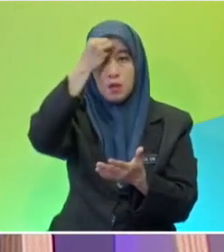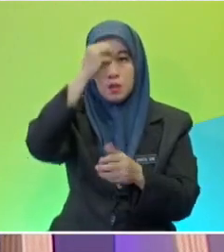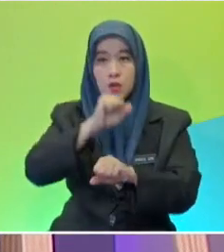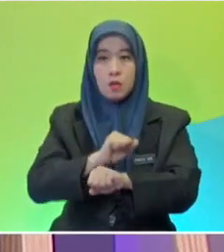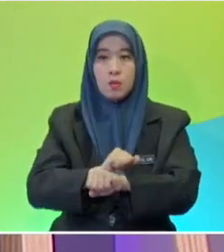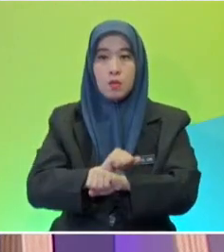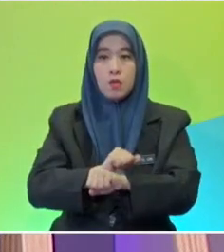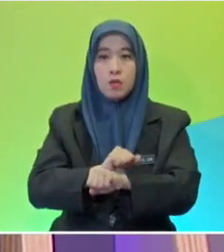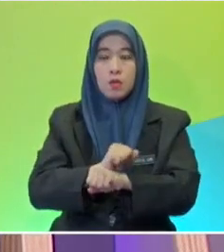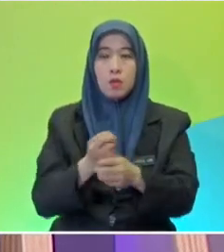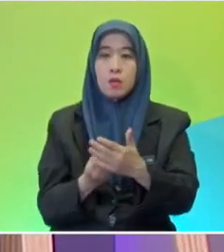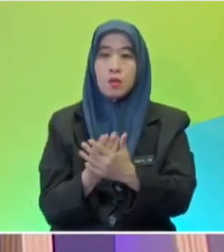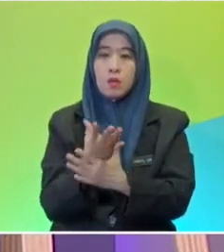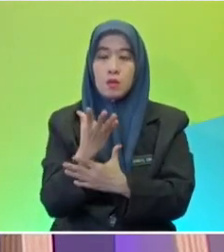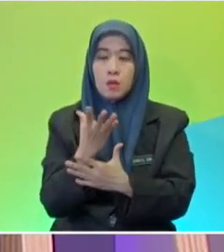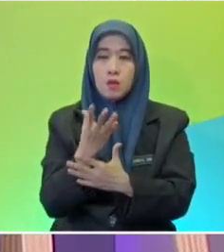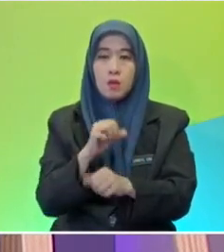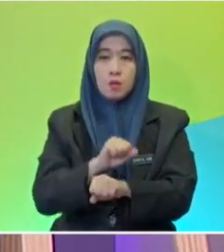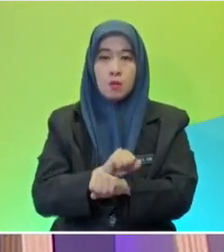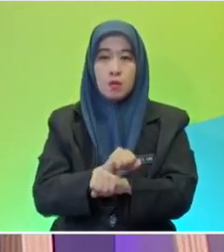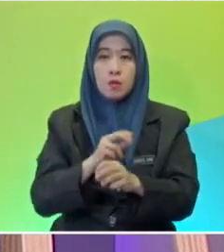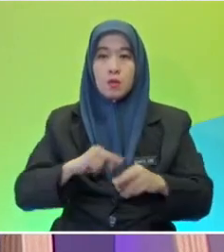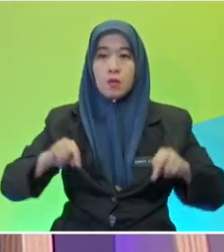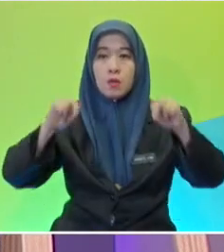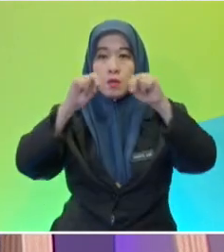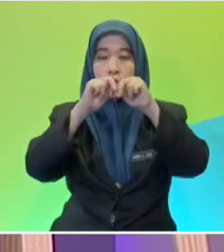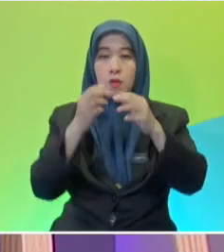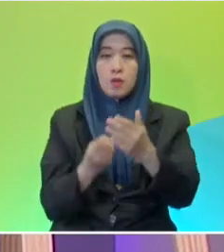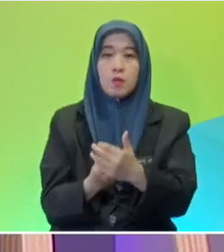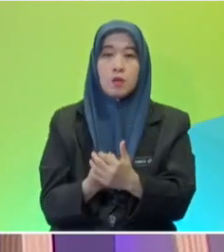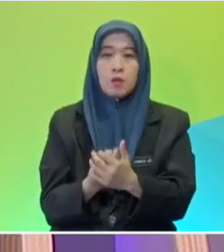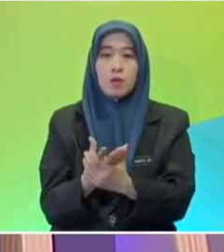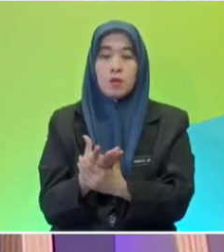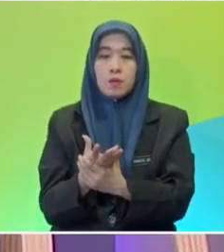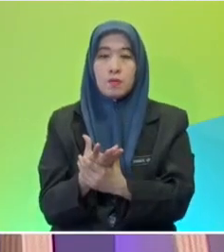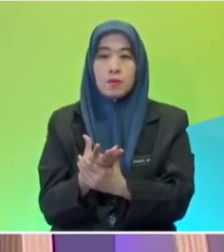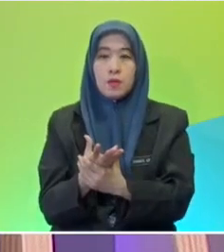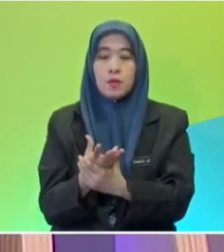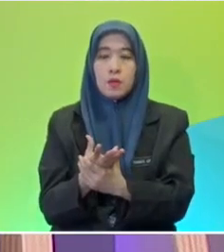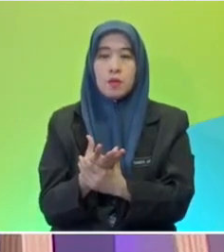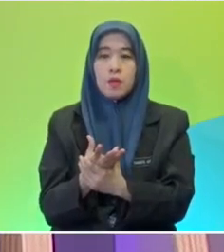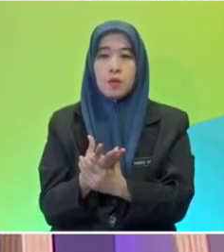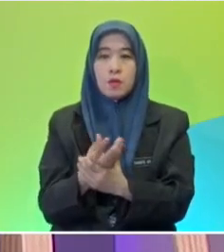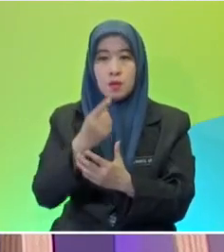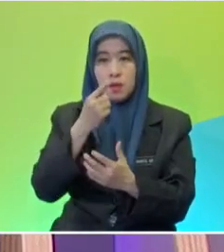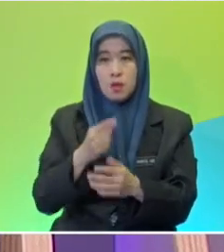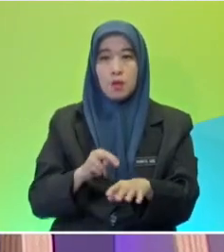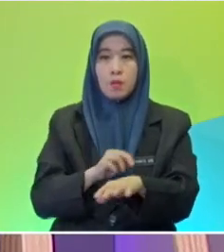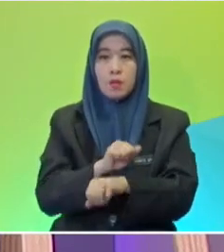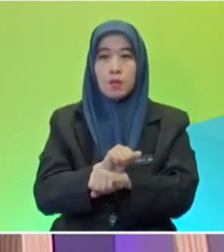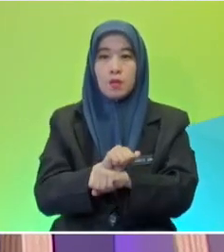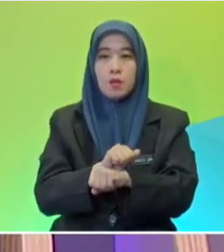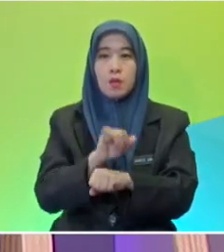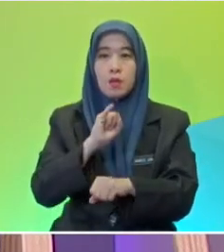the plants to germinate. Okay, for the seeds, sorry. Yeah. For the seed to germinate. The basic needs are air, water, and